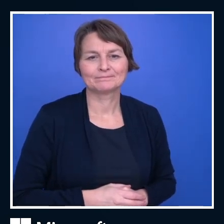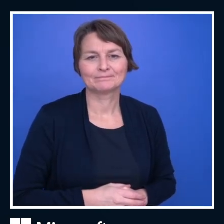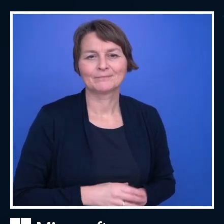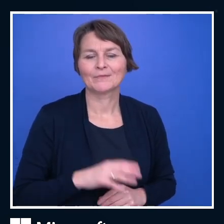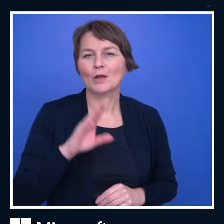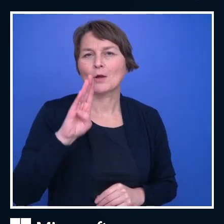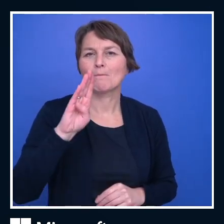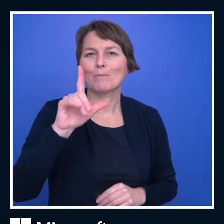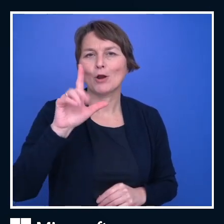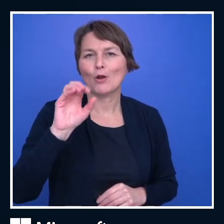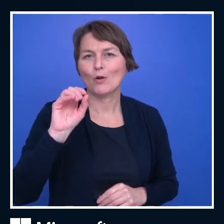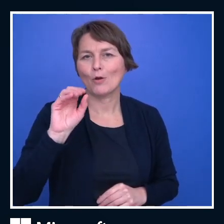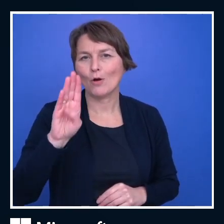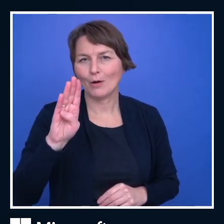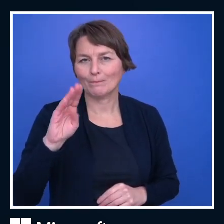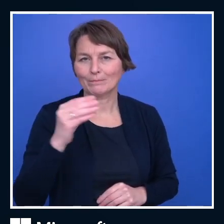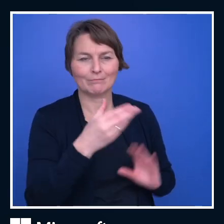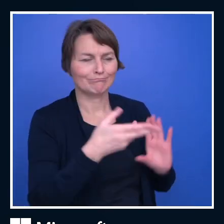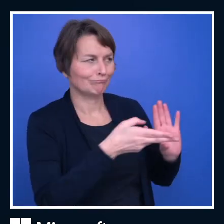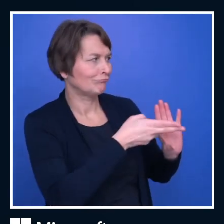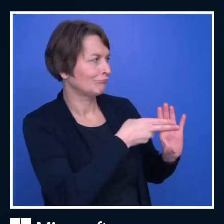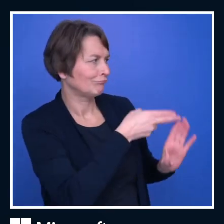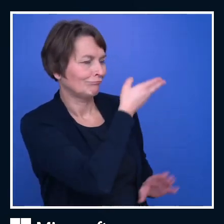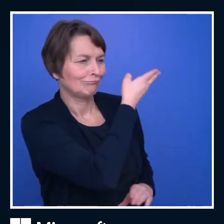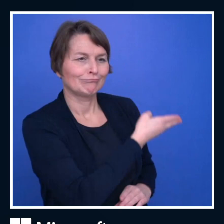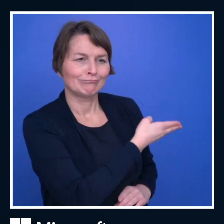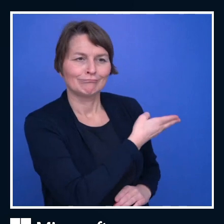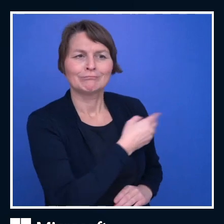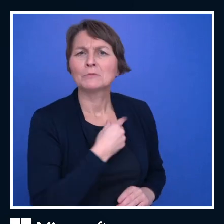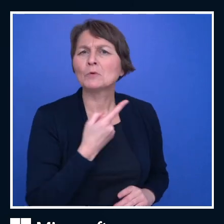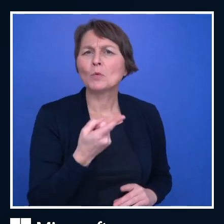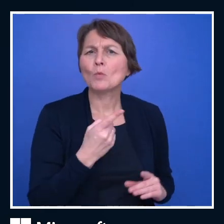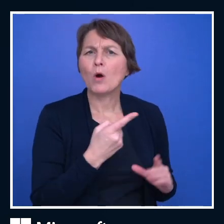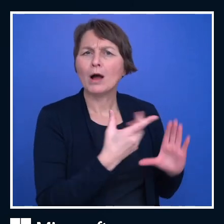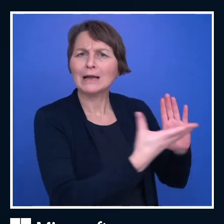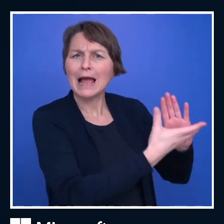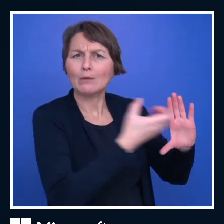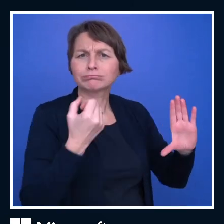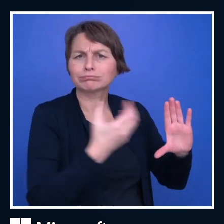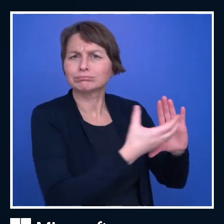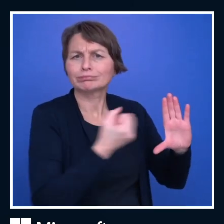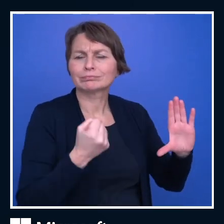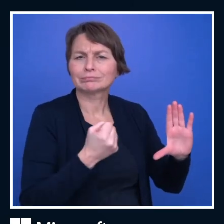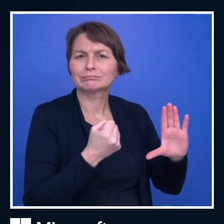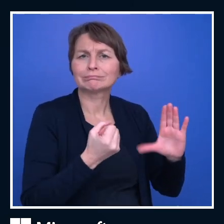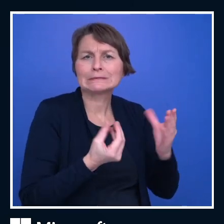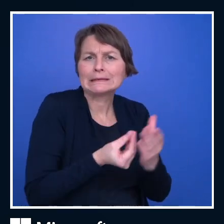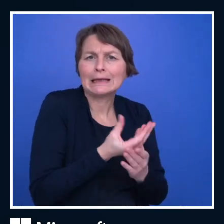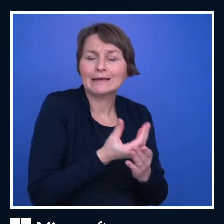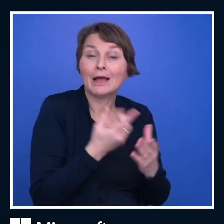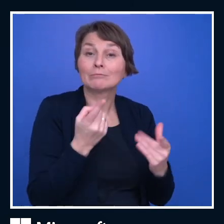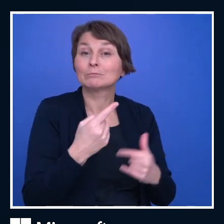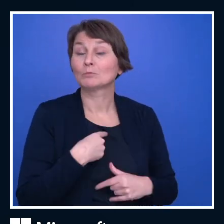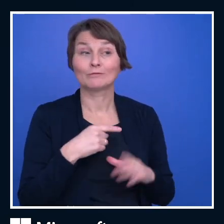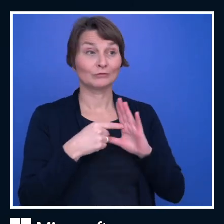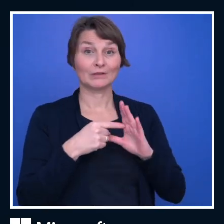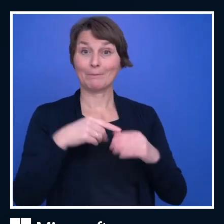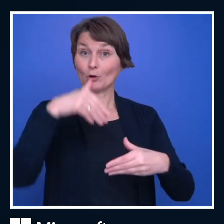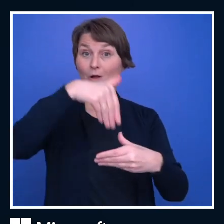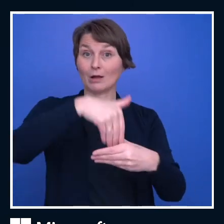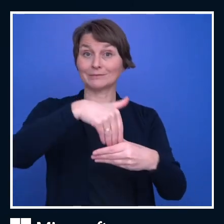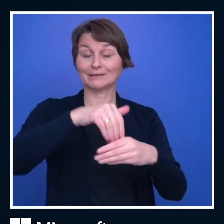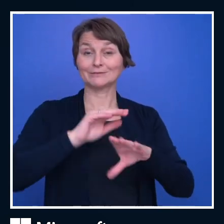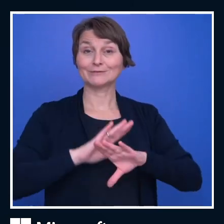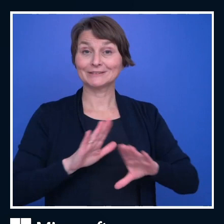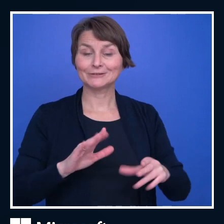And then what kind of data do you want to extract? You can choose just to select the contents and metadata, or